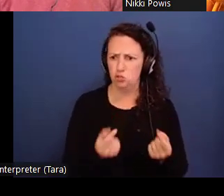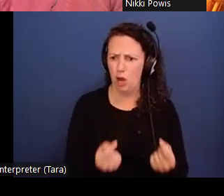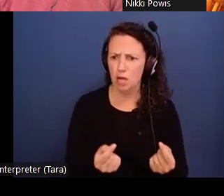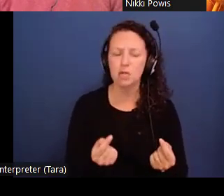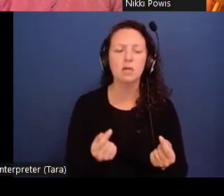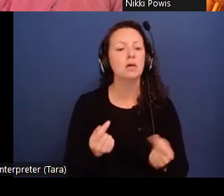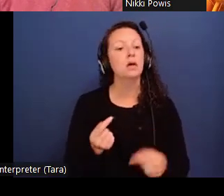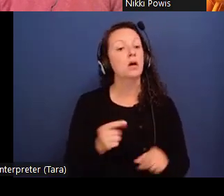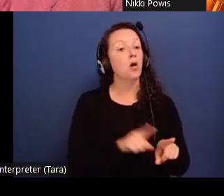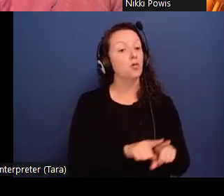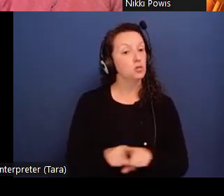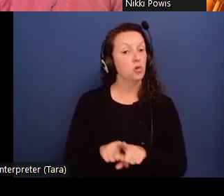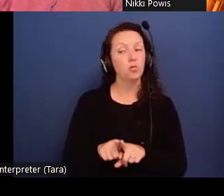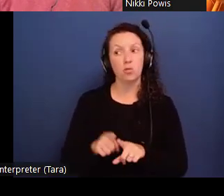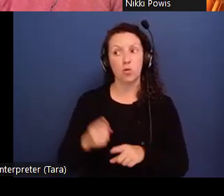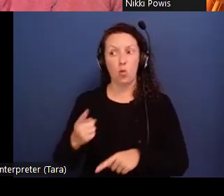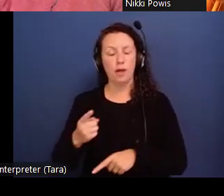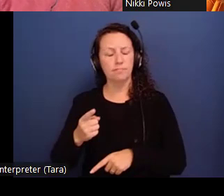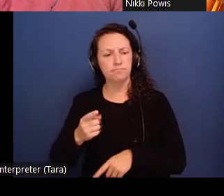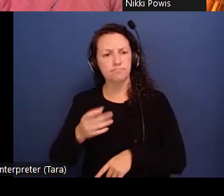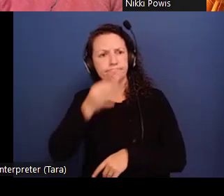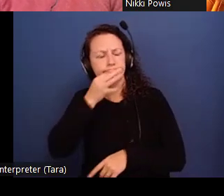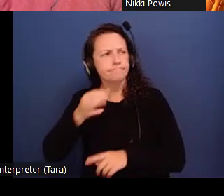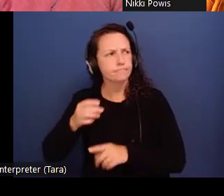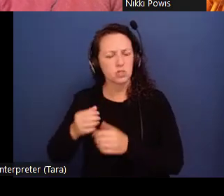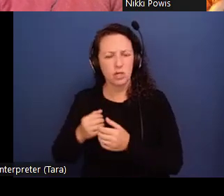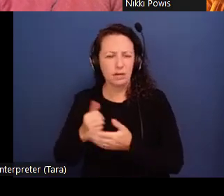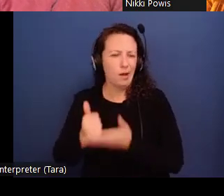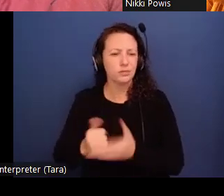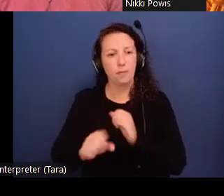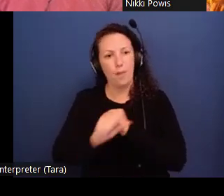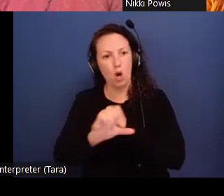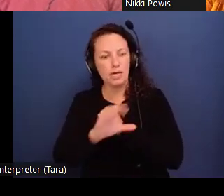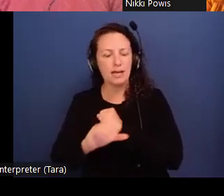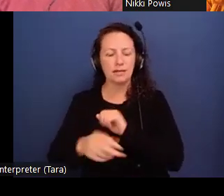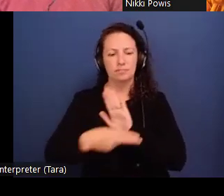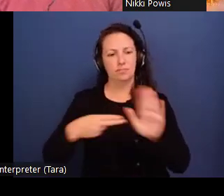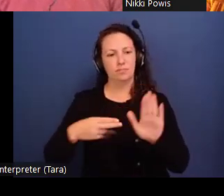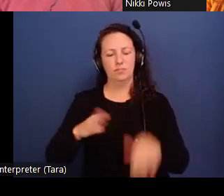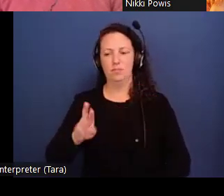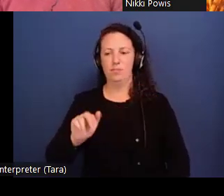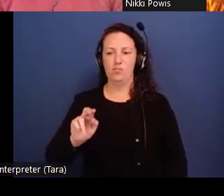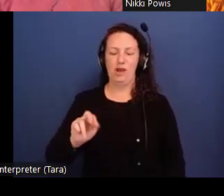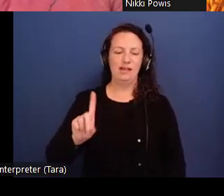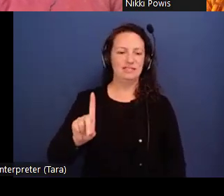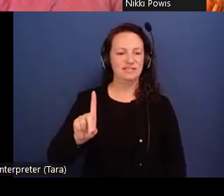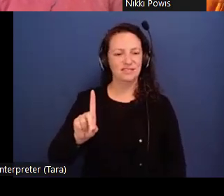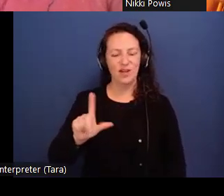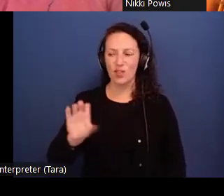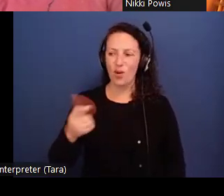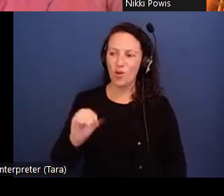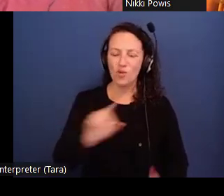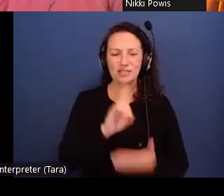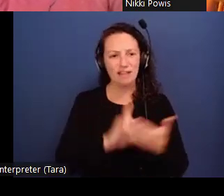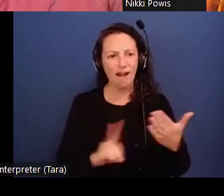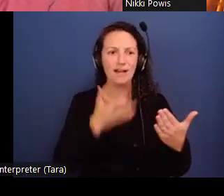helps with marketing and branding of a business, logo design, getting branding, color schemes, all kinds of things